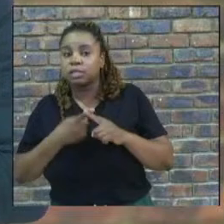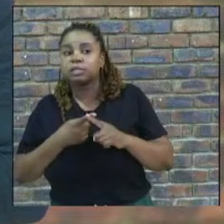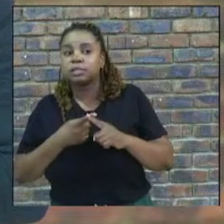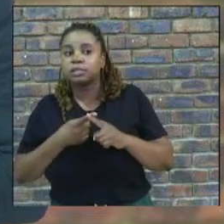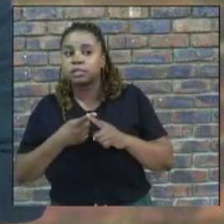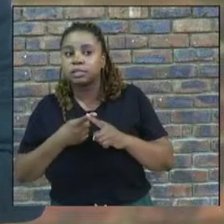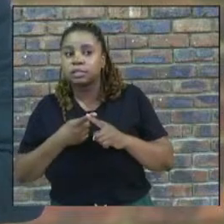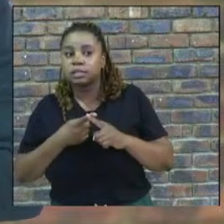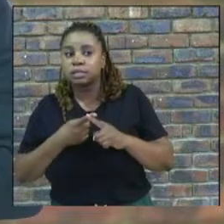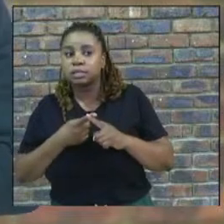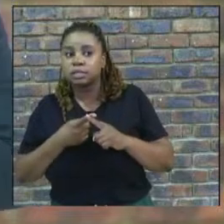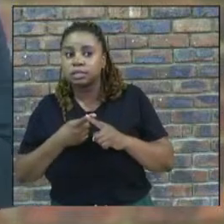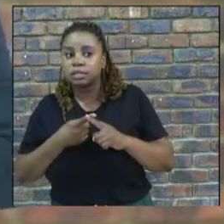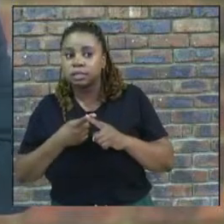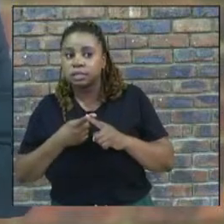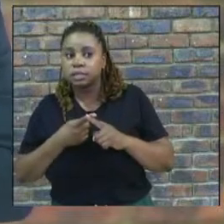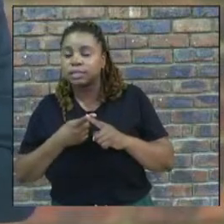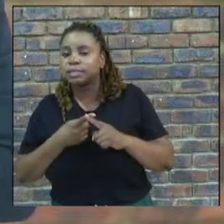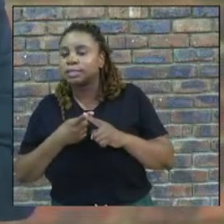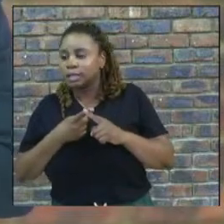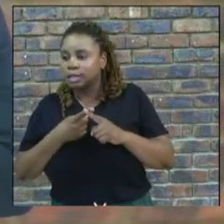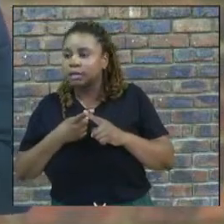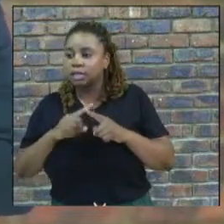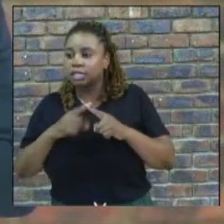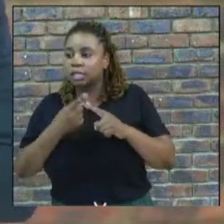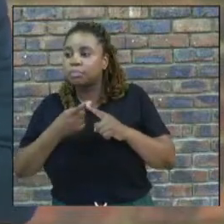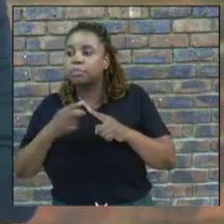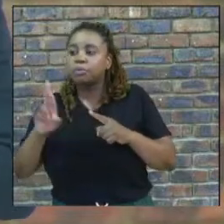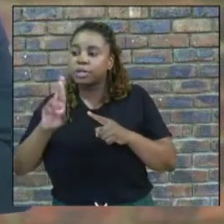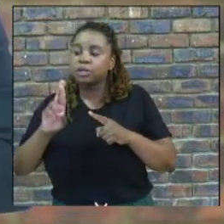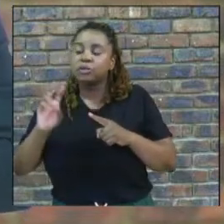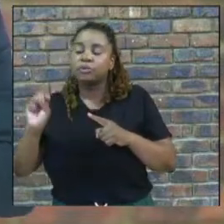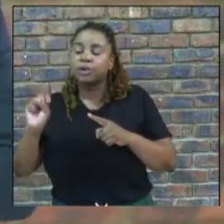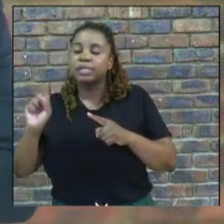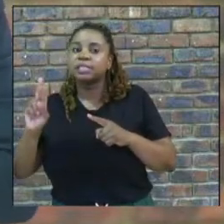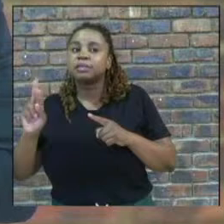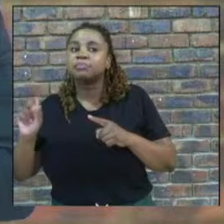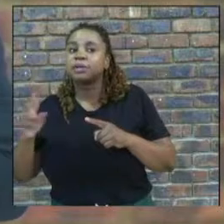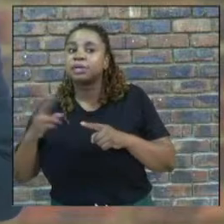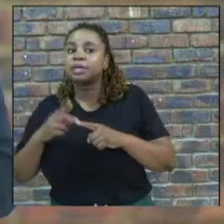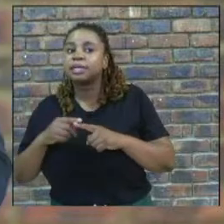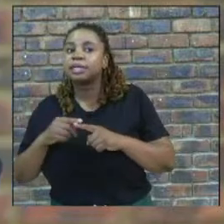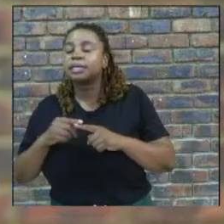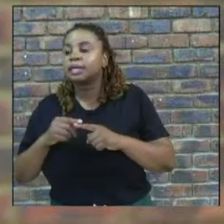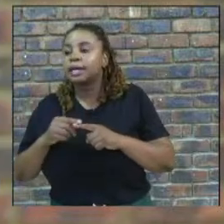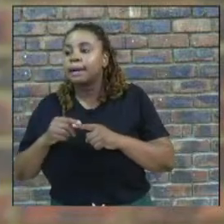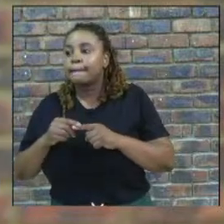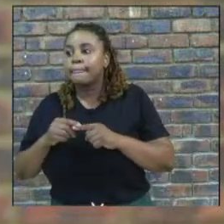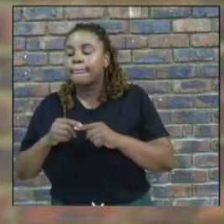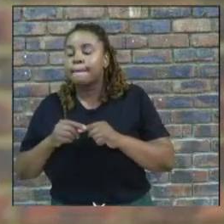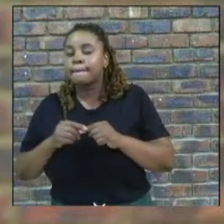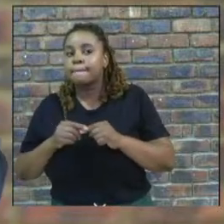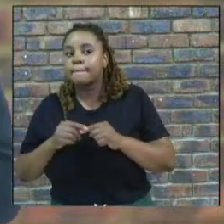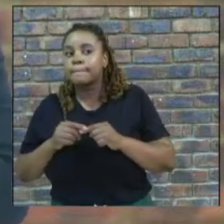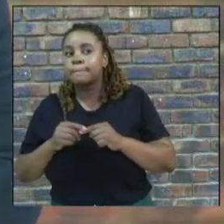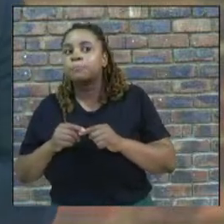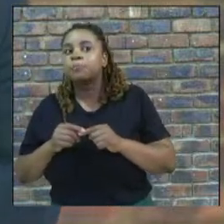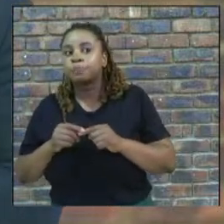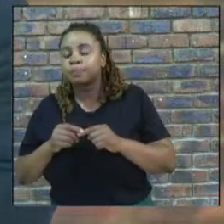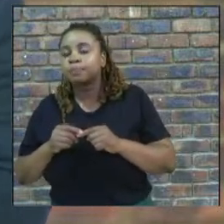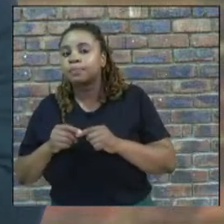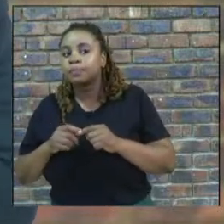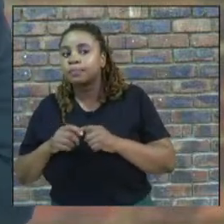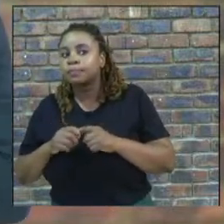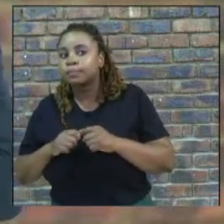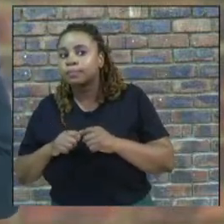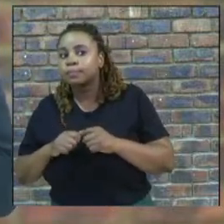involvement could be in the downstream value chain, like refining, transportation, and many other opportunities that will come as a result of the